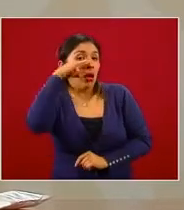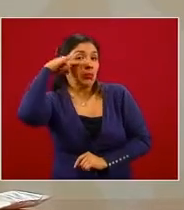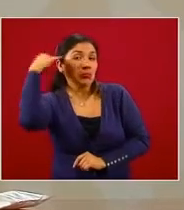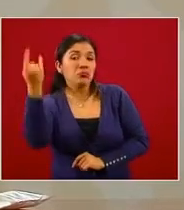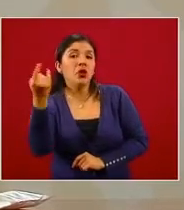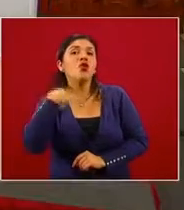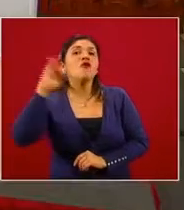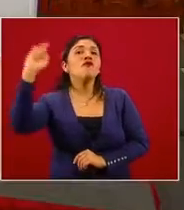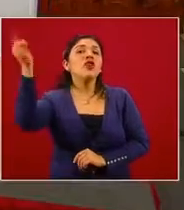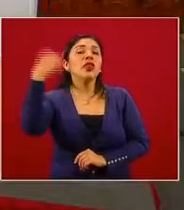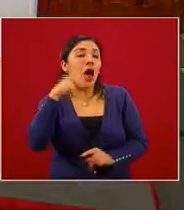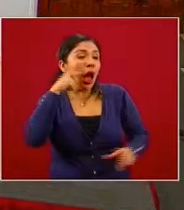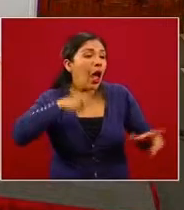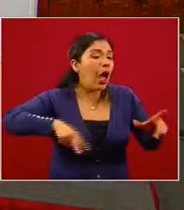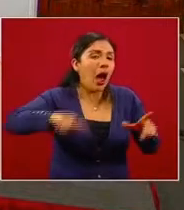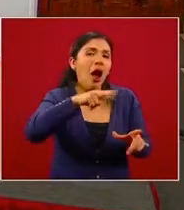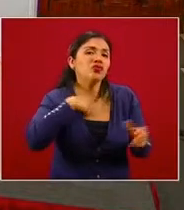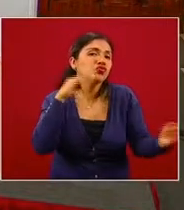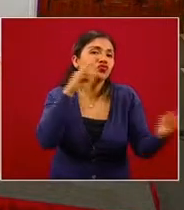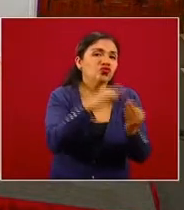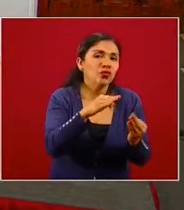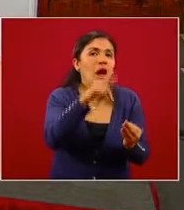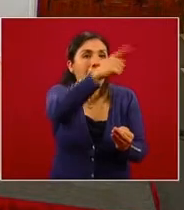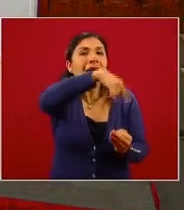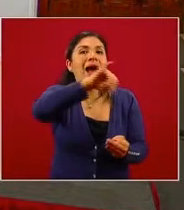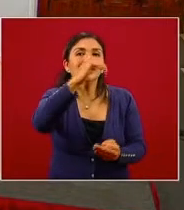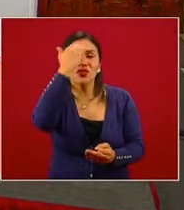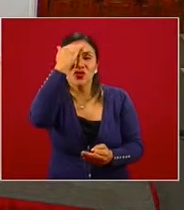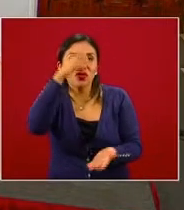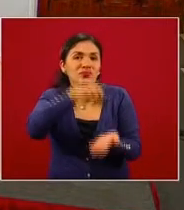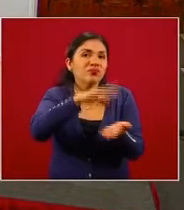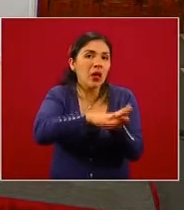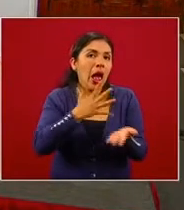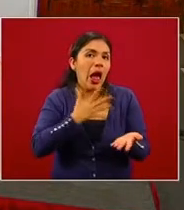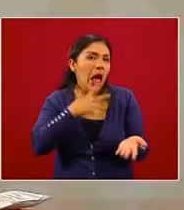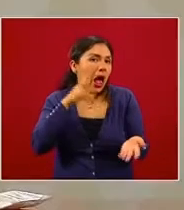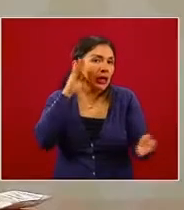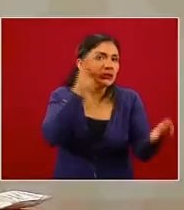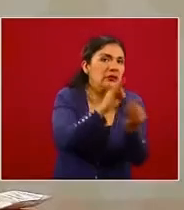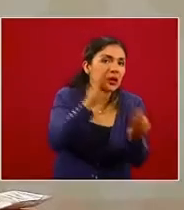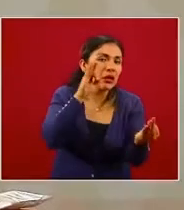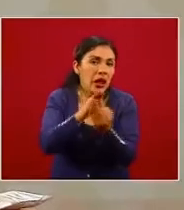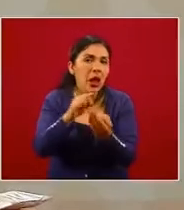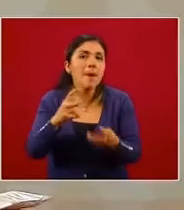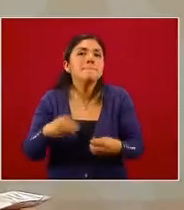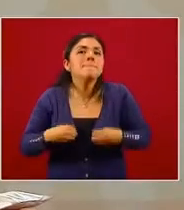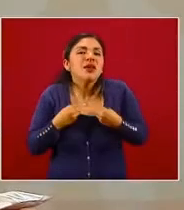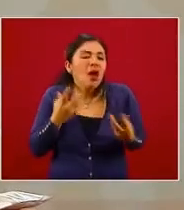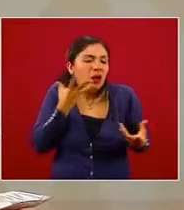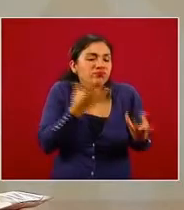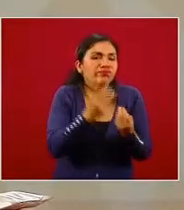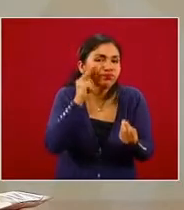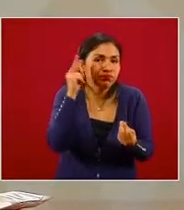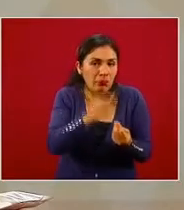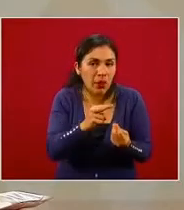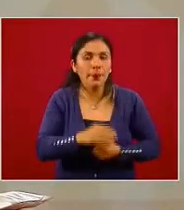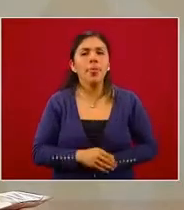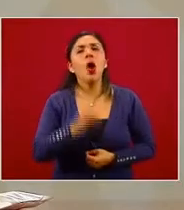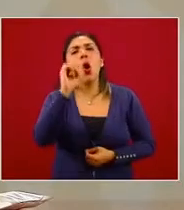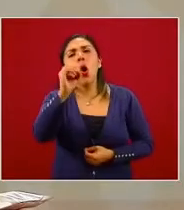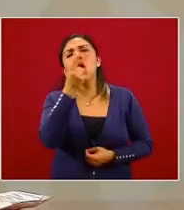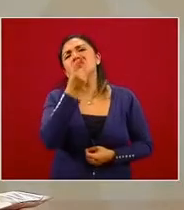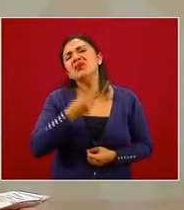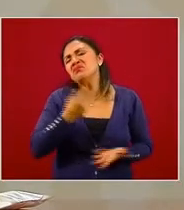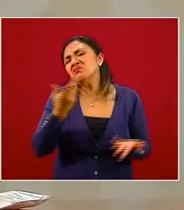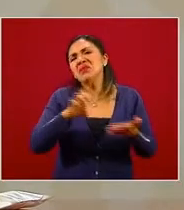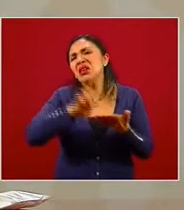patterns federally, but then those people who are at the governor level, they have an even closer understanding of what's going on in their